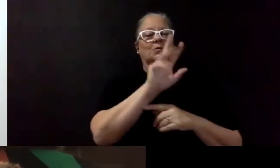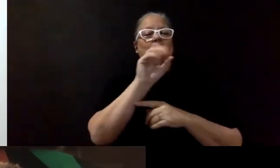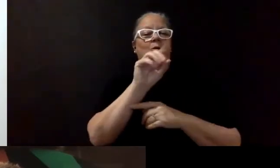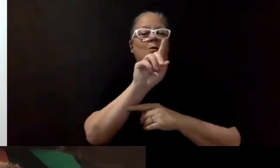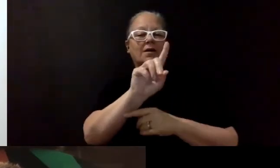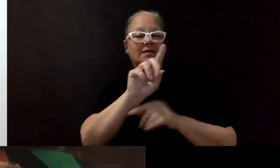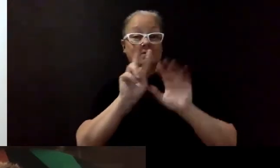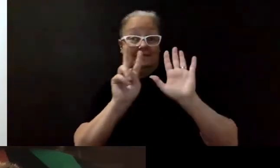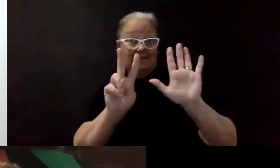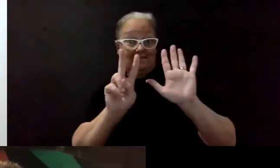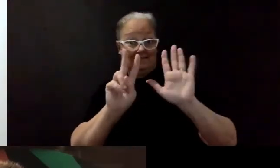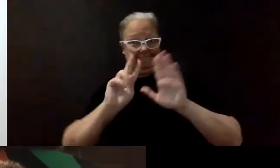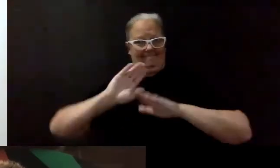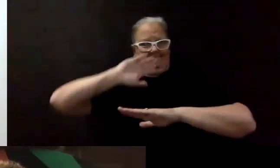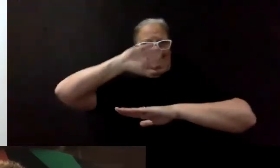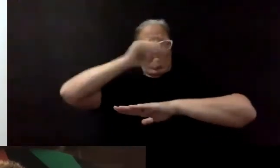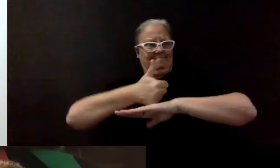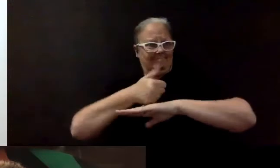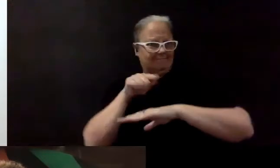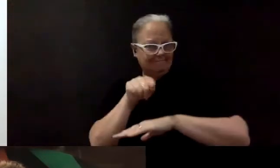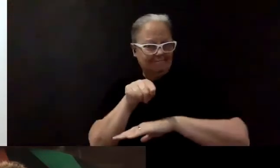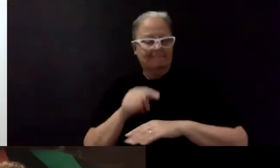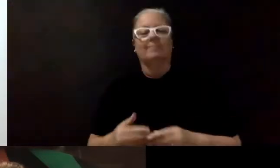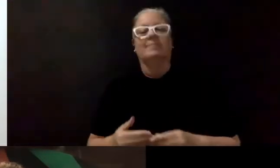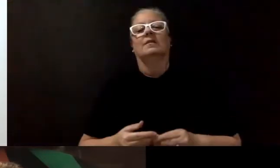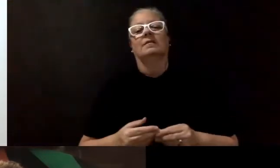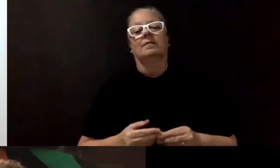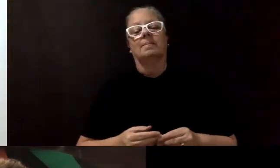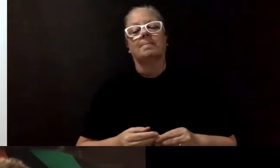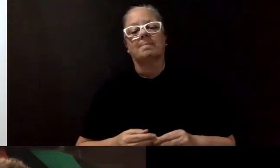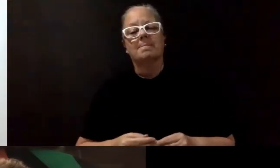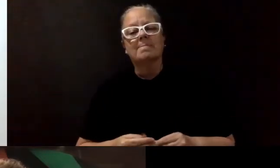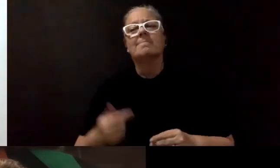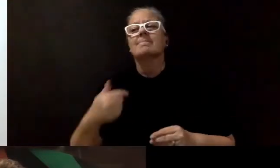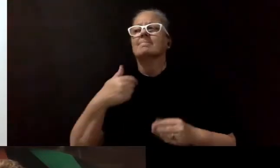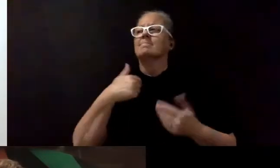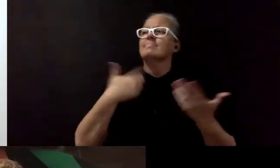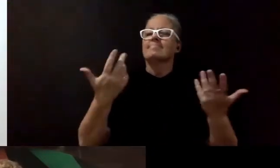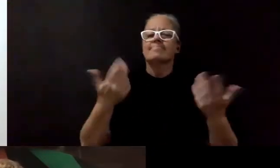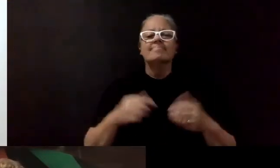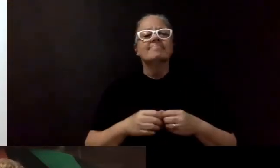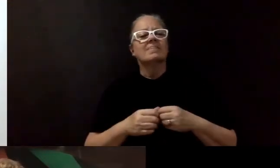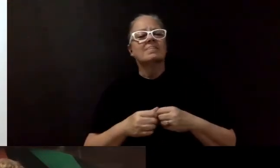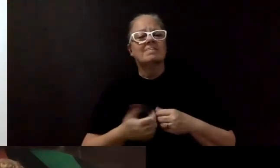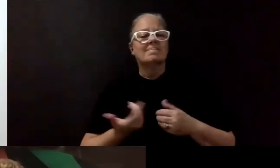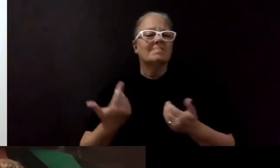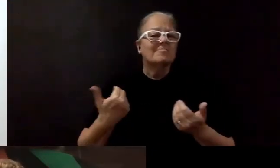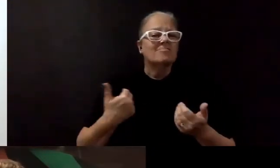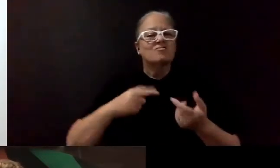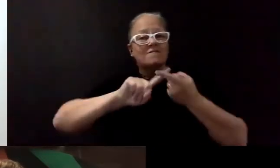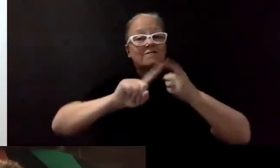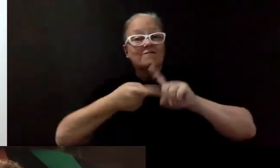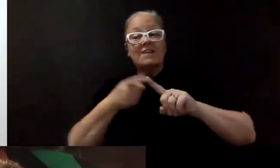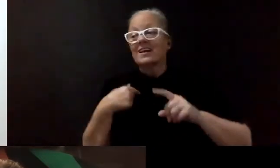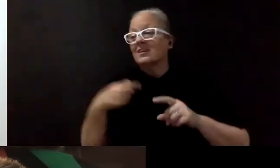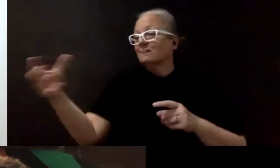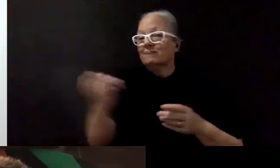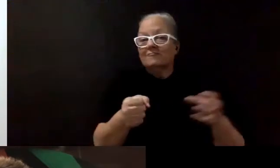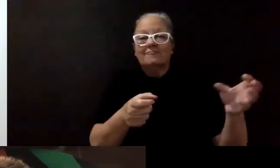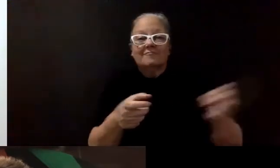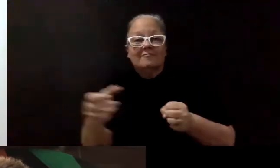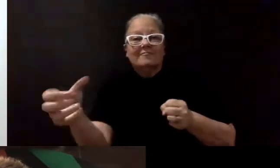when I brought together a bunch of really cool friends and